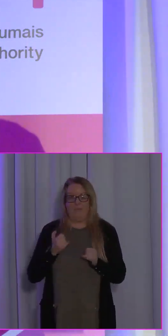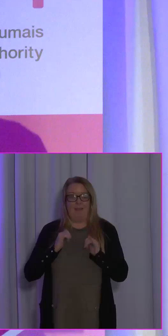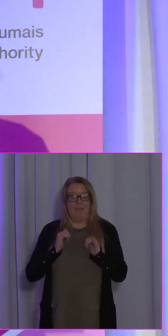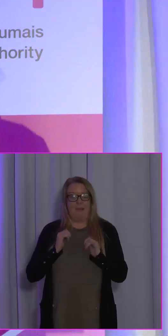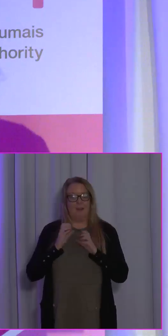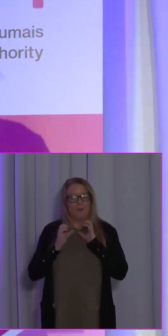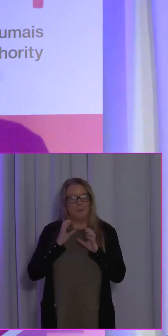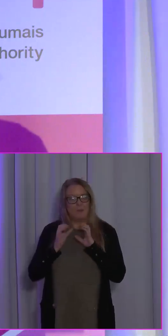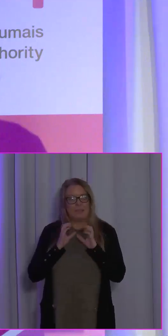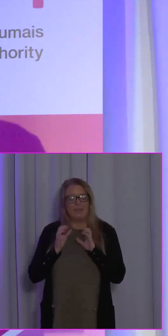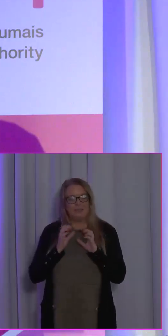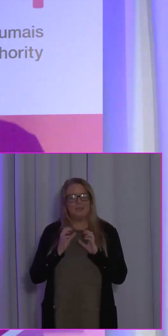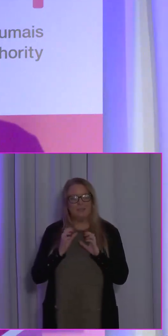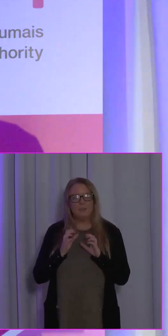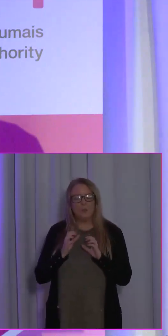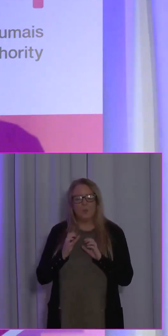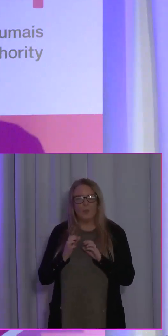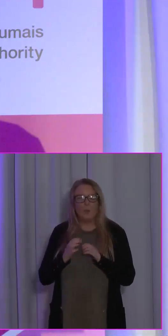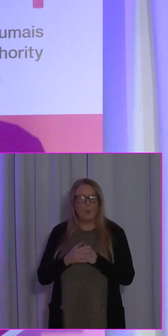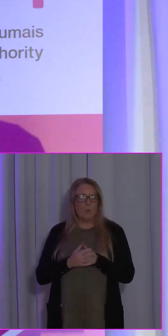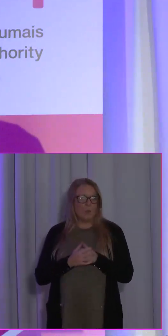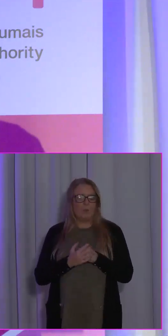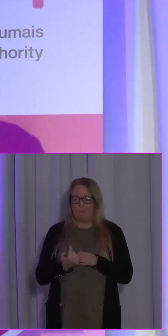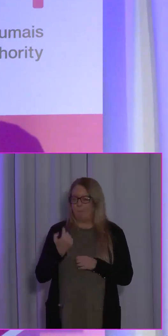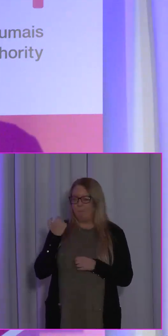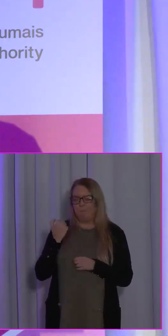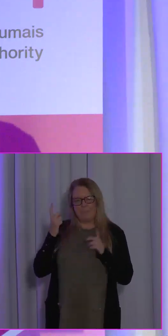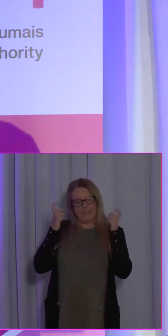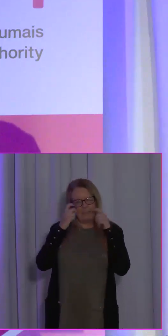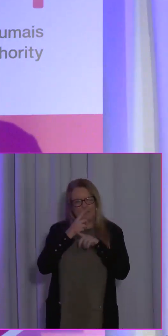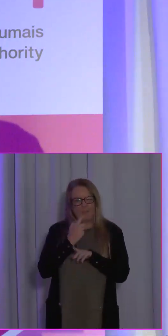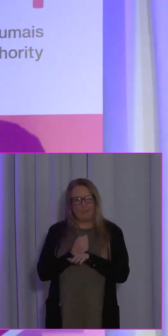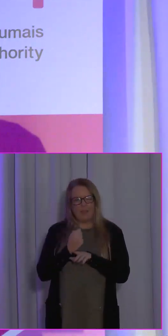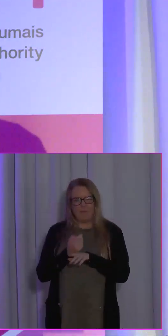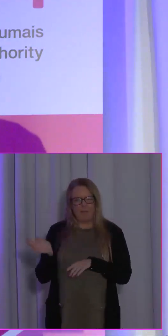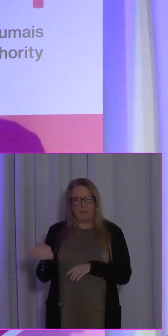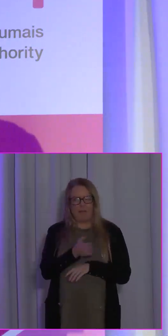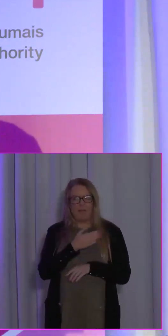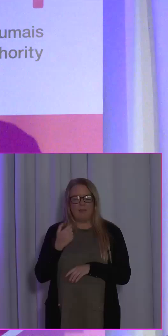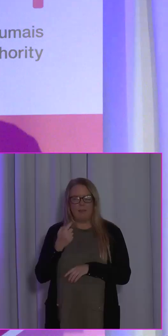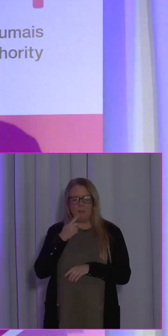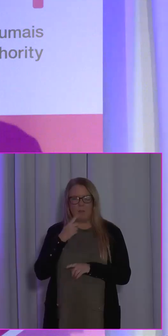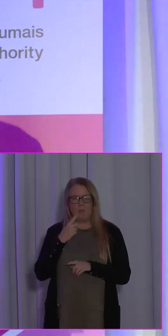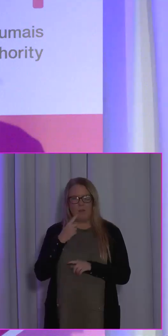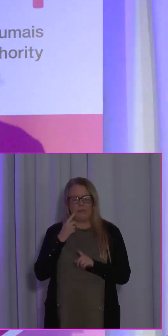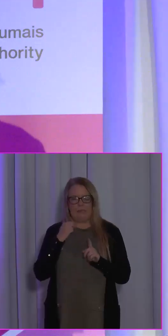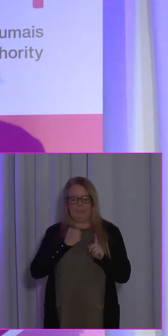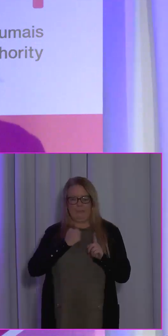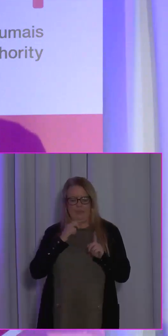And it was very difficult time for everybody. It was an insight for me, though, into what it must be like to